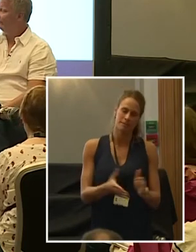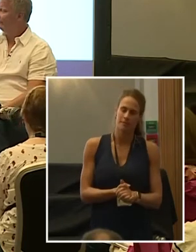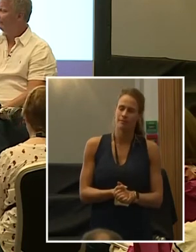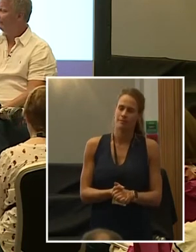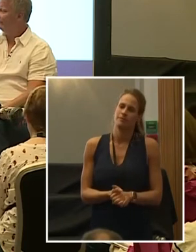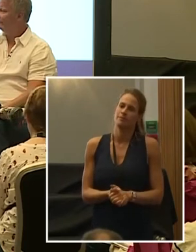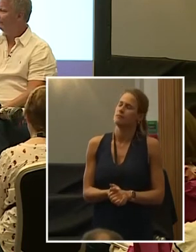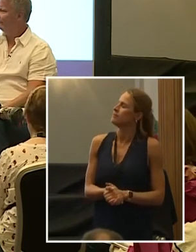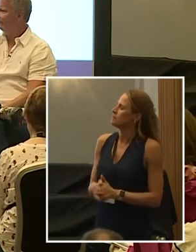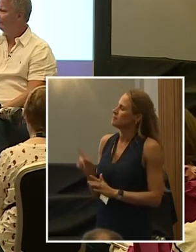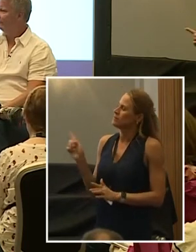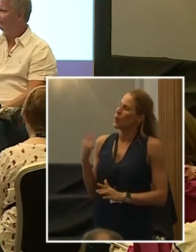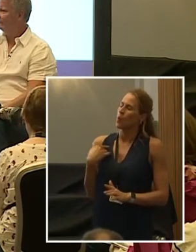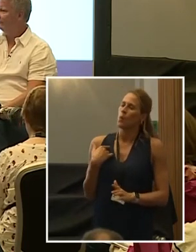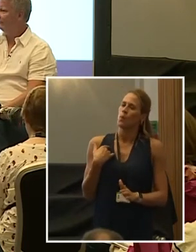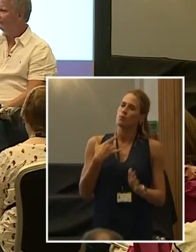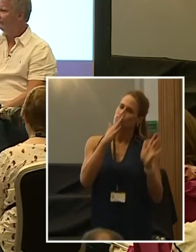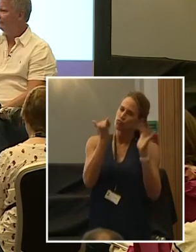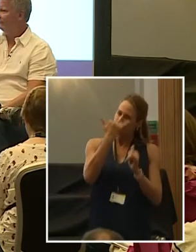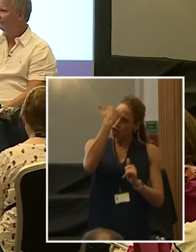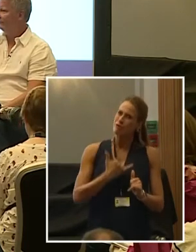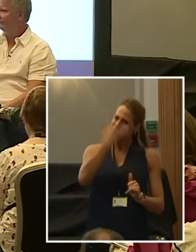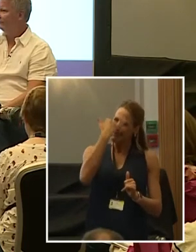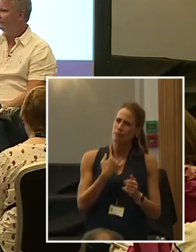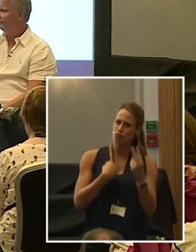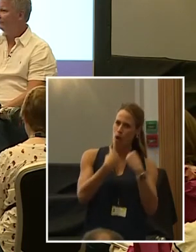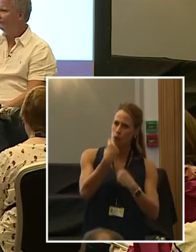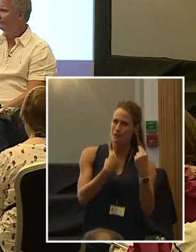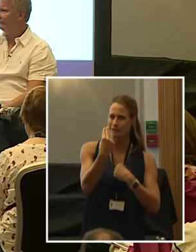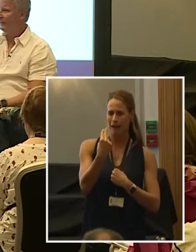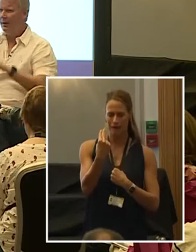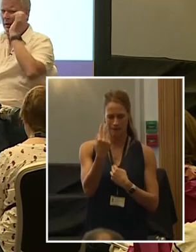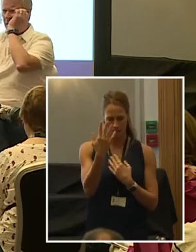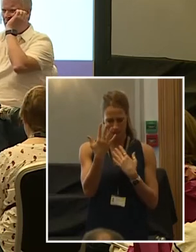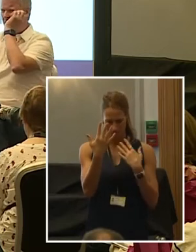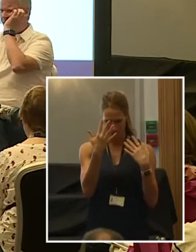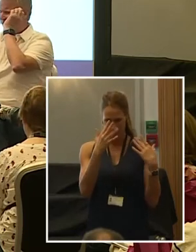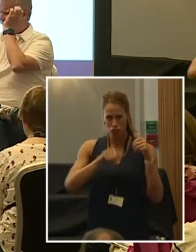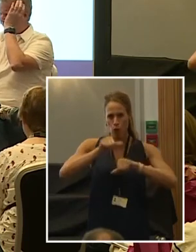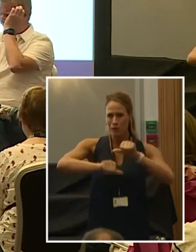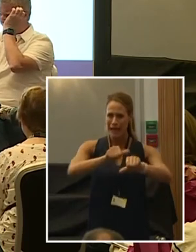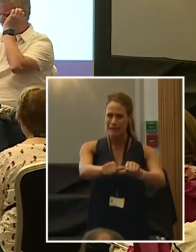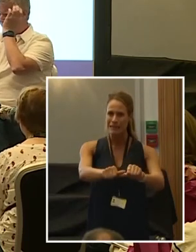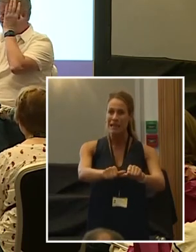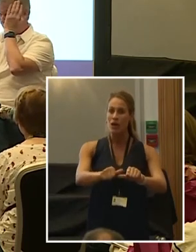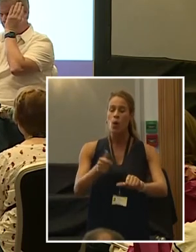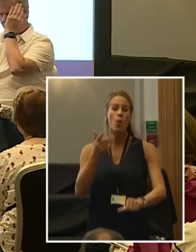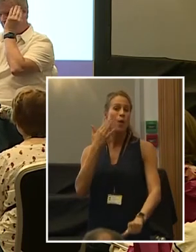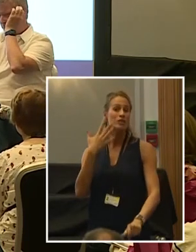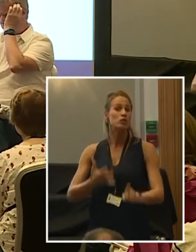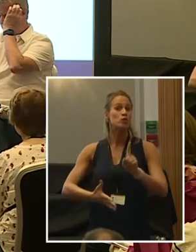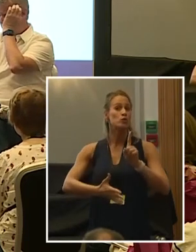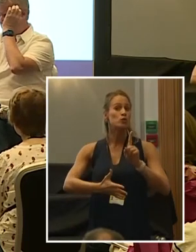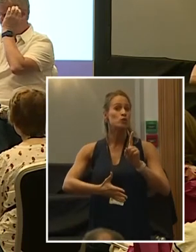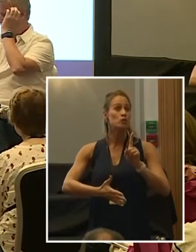after that lengthy screening process was it before you found out that you were definitely going to be enrolled? I think it was quite, it